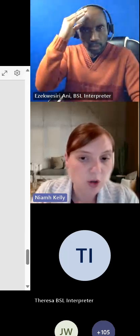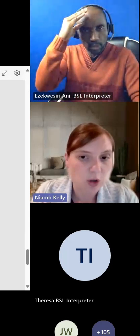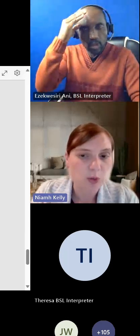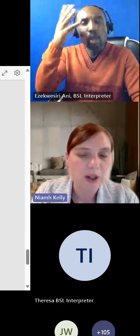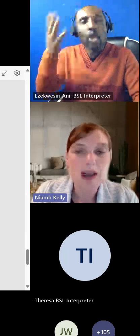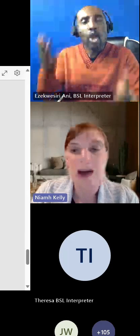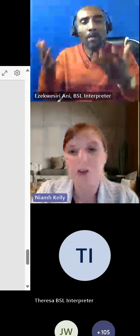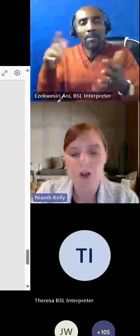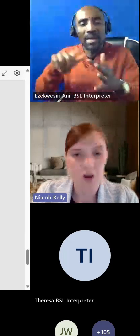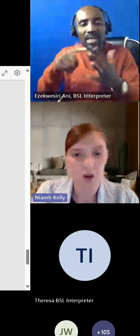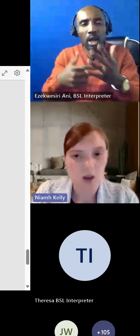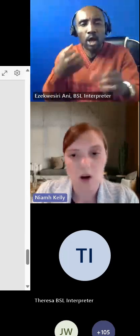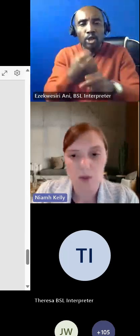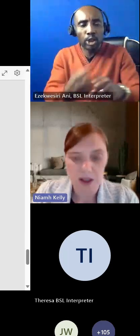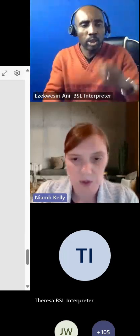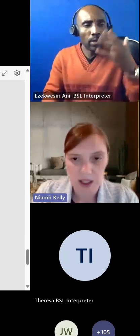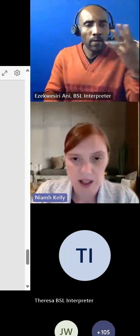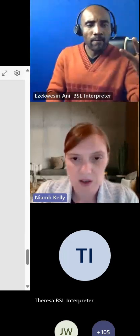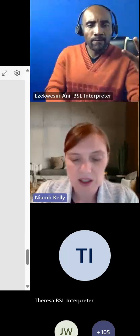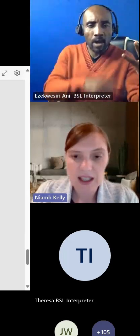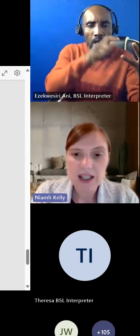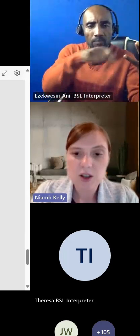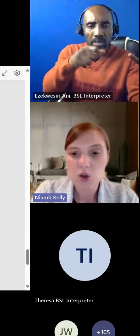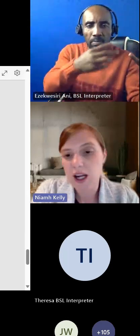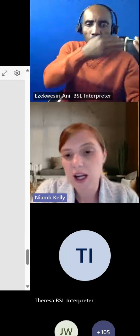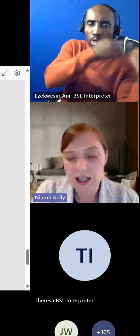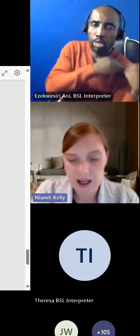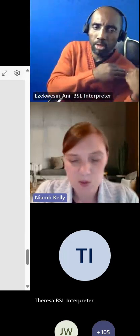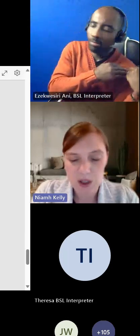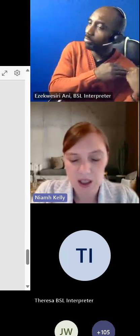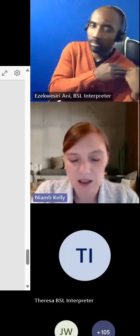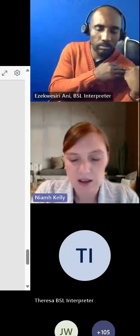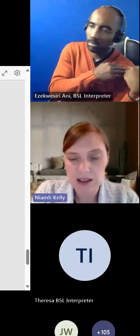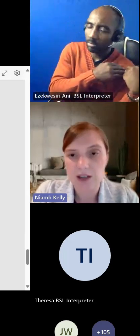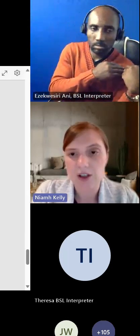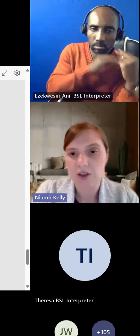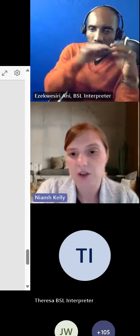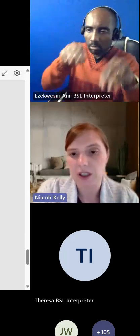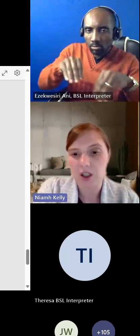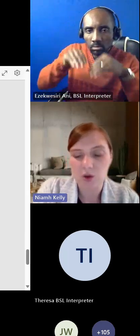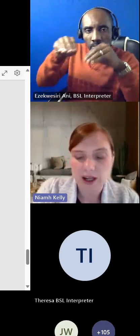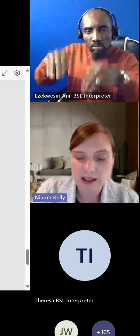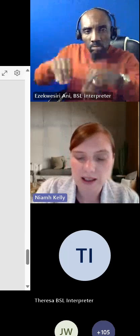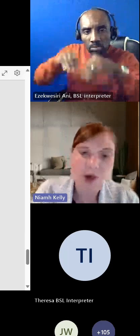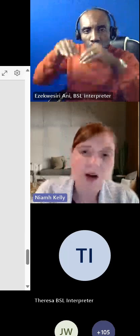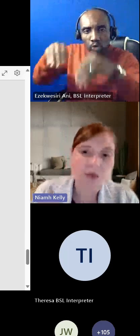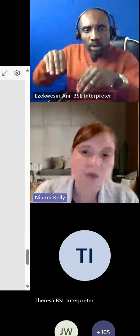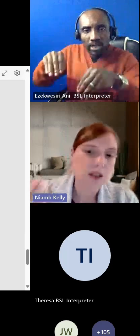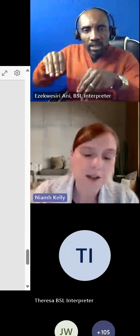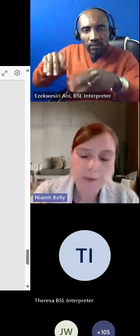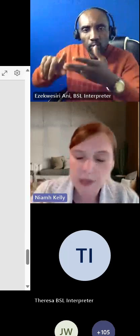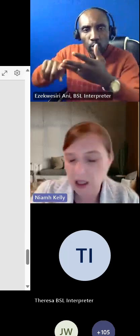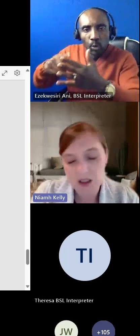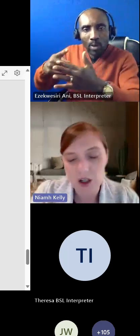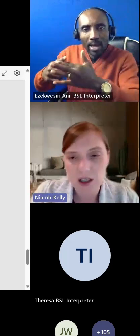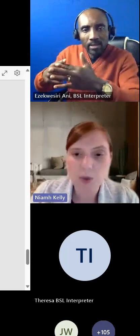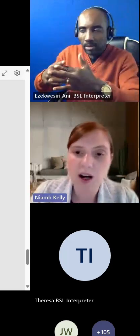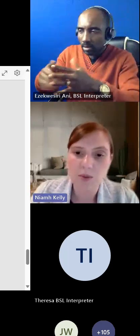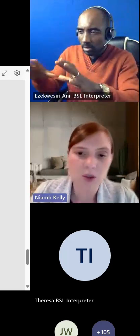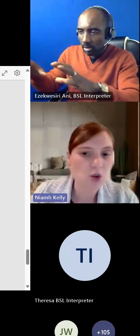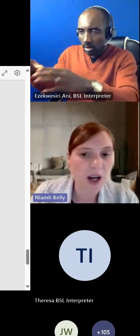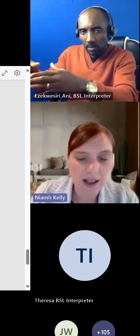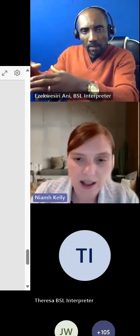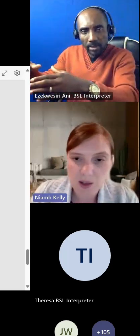the ERG group have to do this all by themselves. Training has been delivered for the UX department,